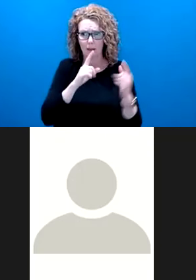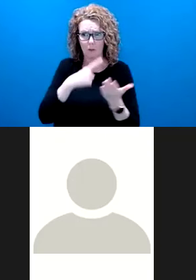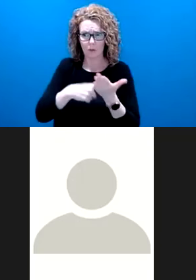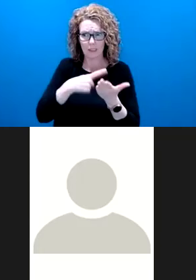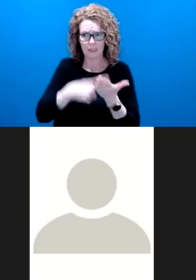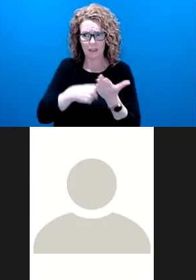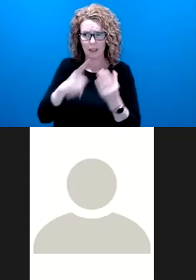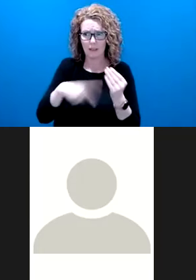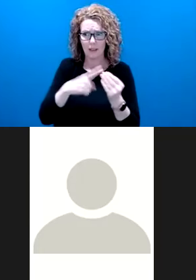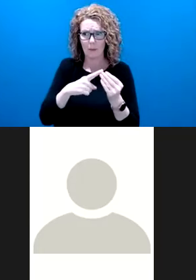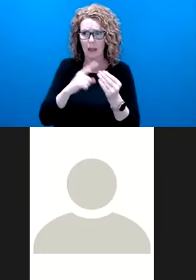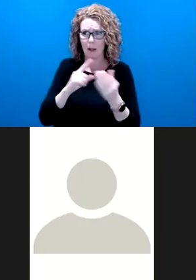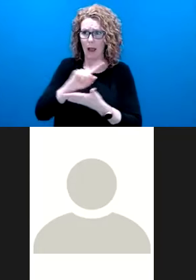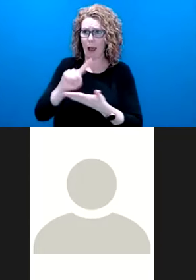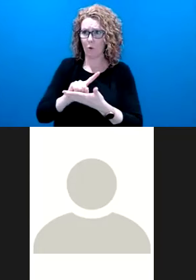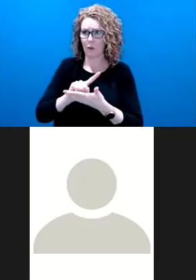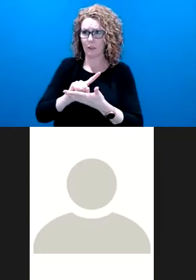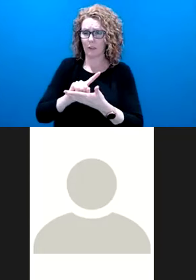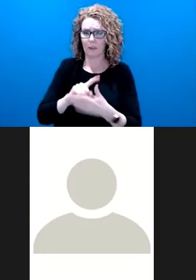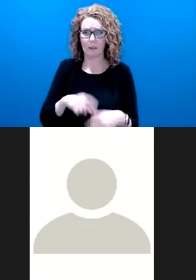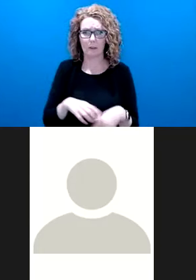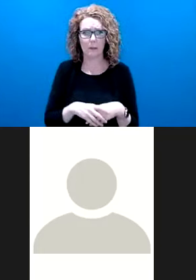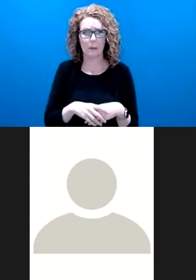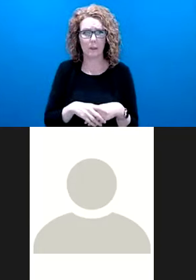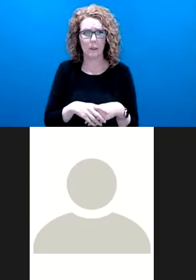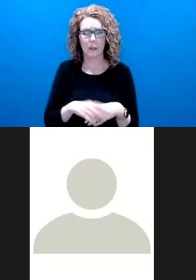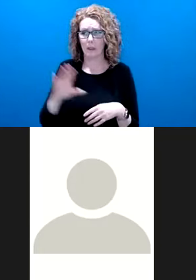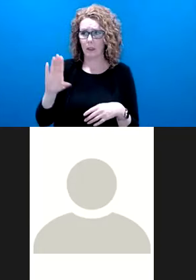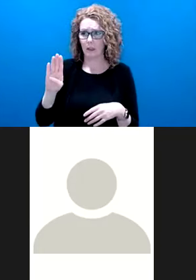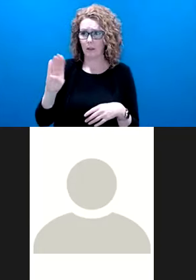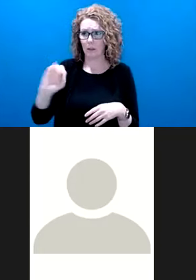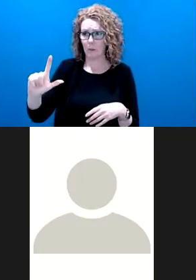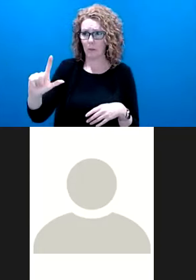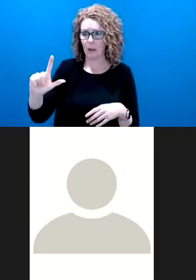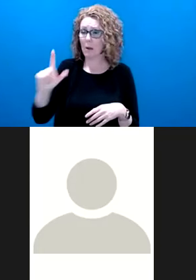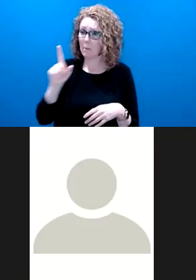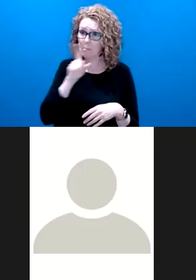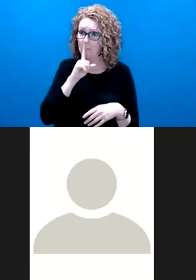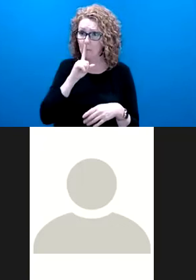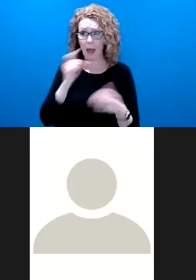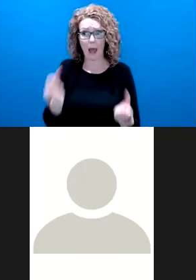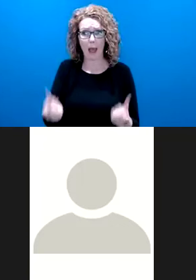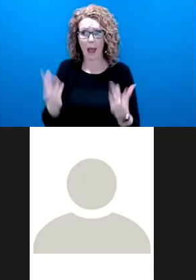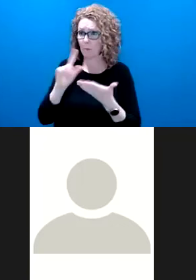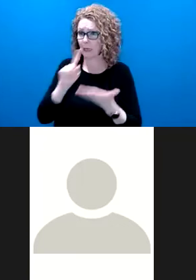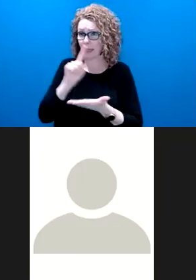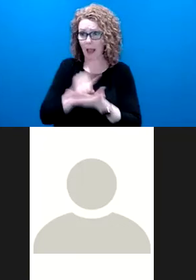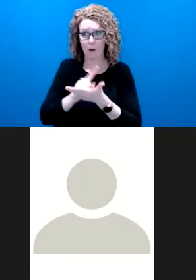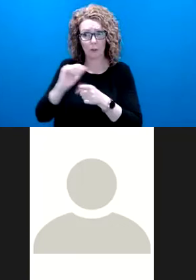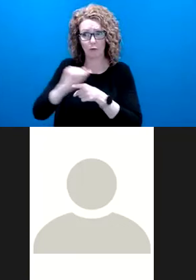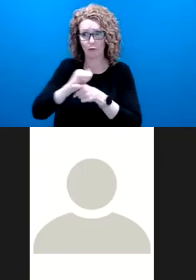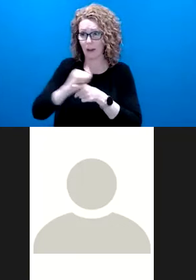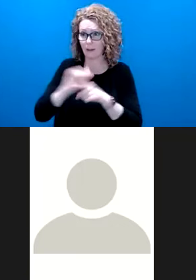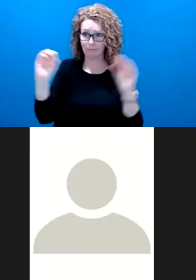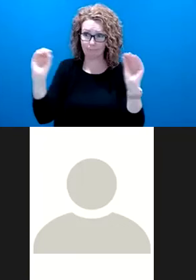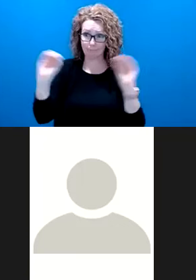a little bit of discussion about this, and the bill actually doesn't lay out how many hours. And so